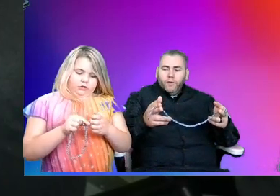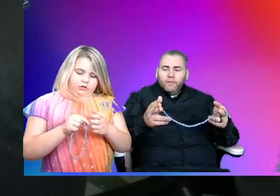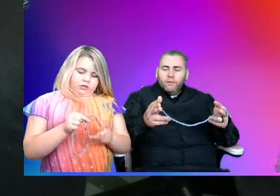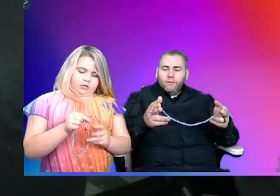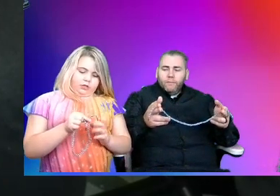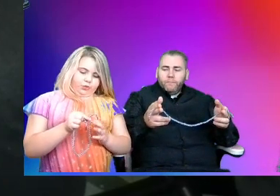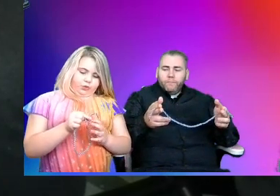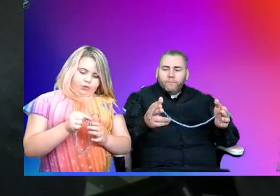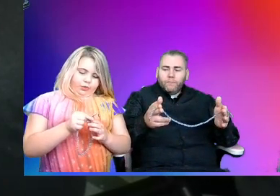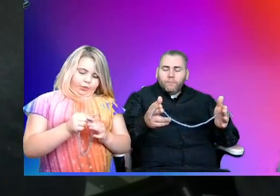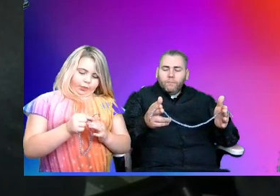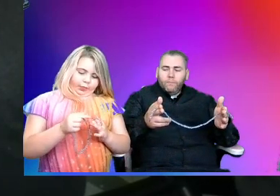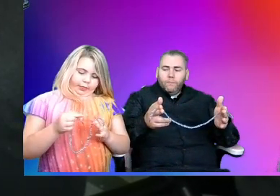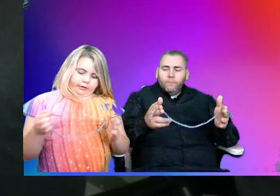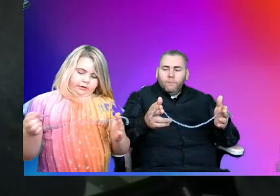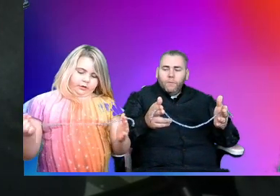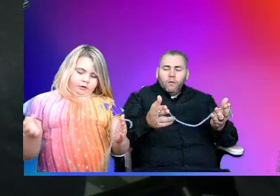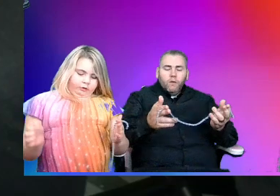Perfect.